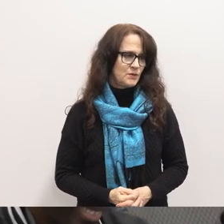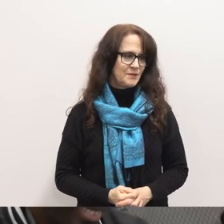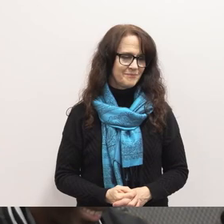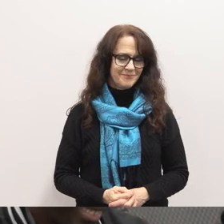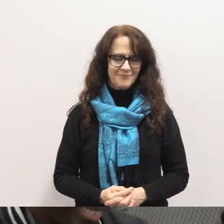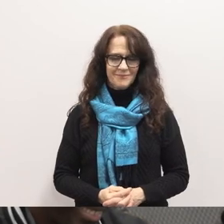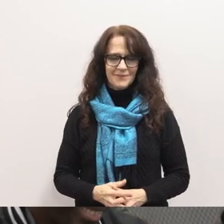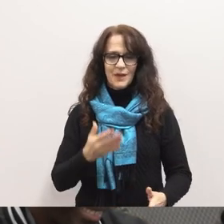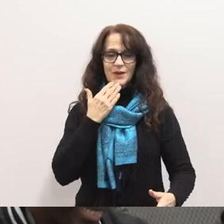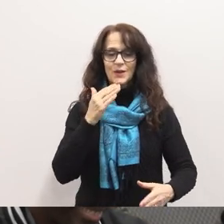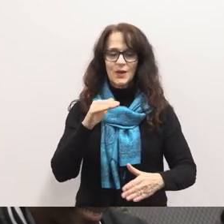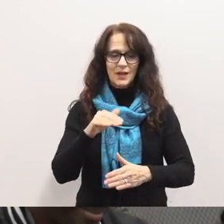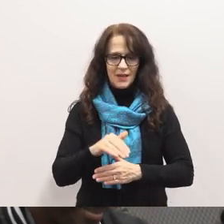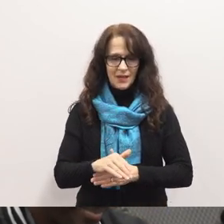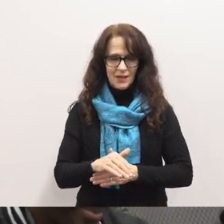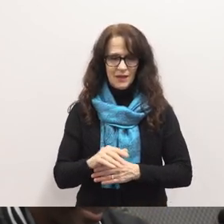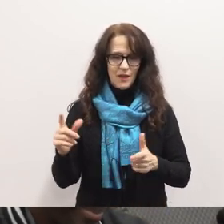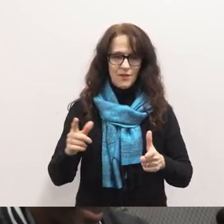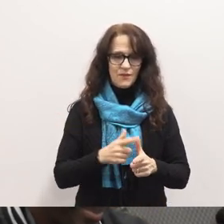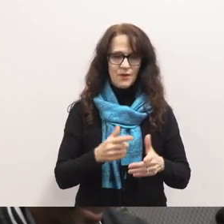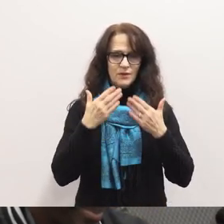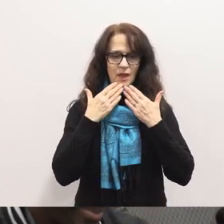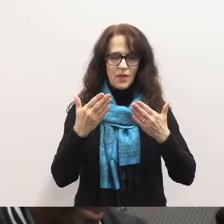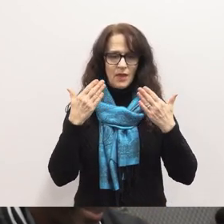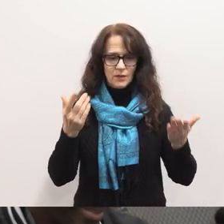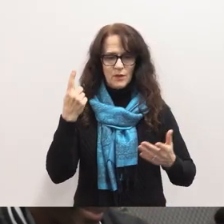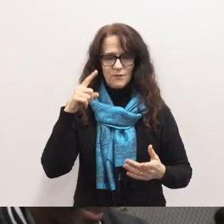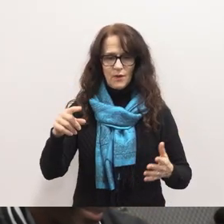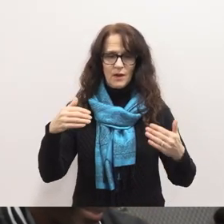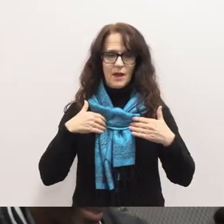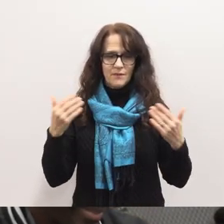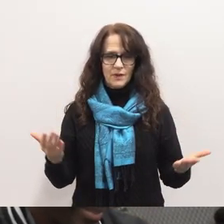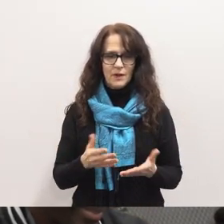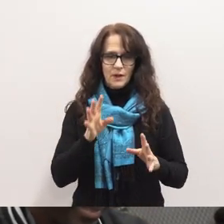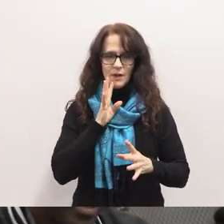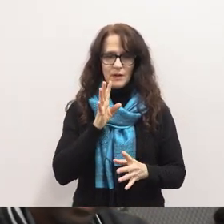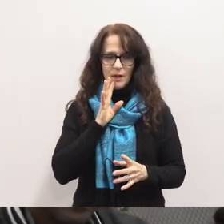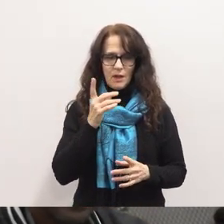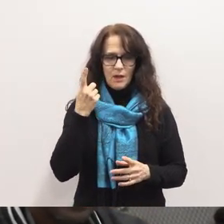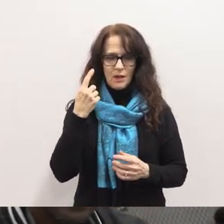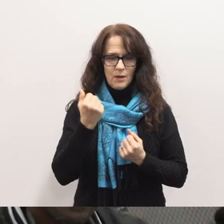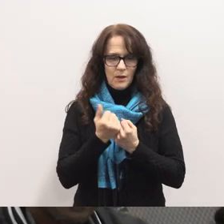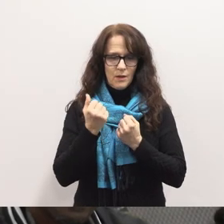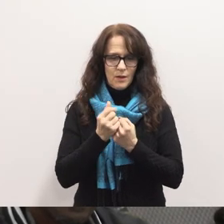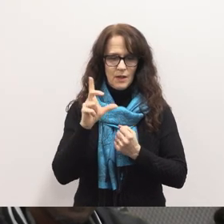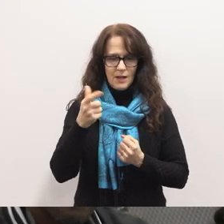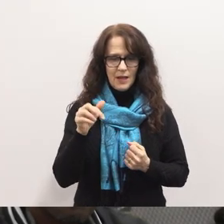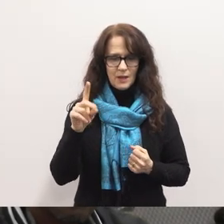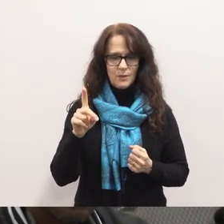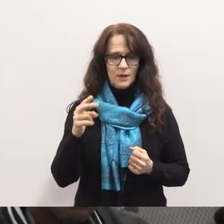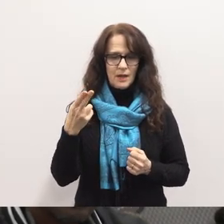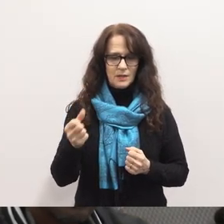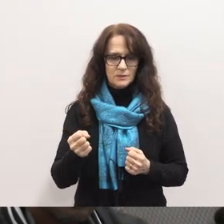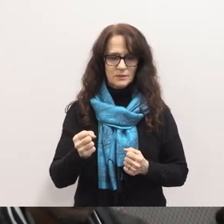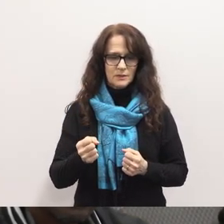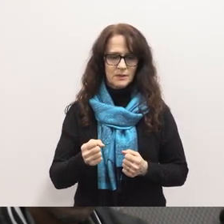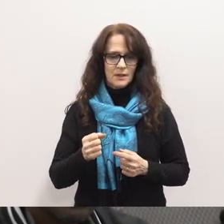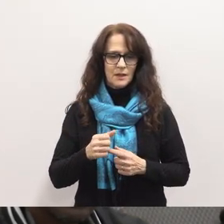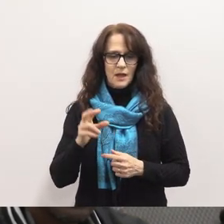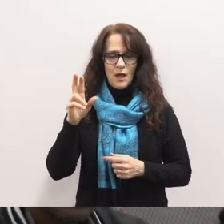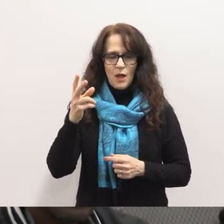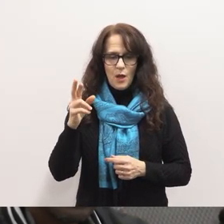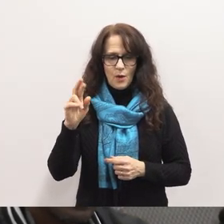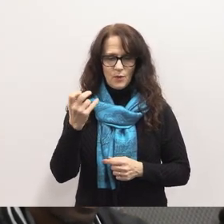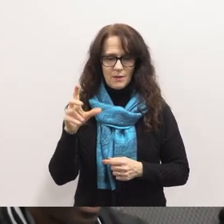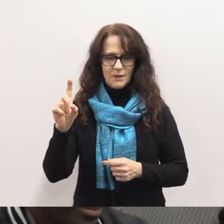Good evening. I would first like to say thank you for having me here to speak on behalf of Lakewood High School. My name is Raymond Greer III, but I go by